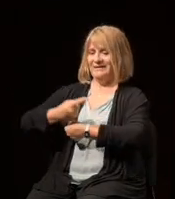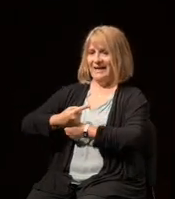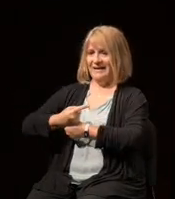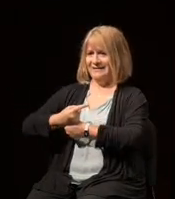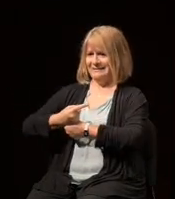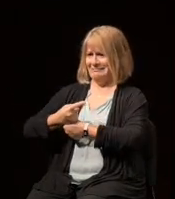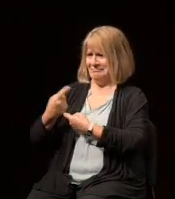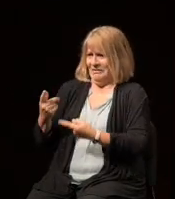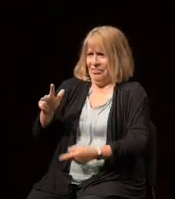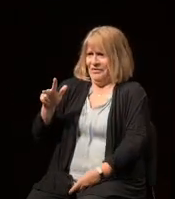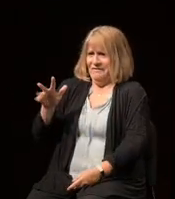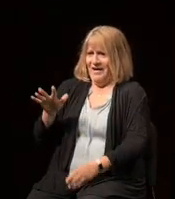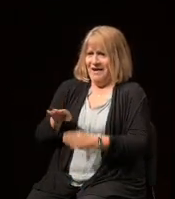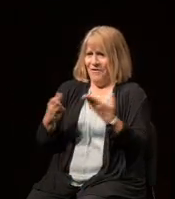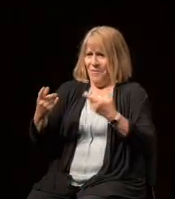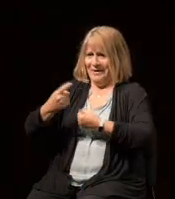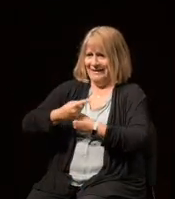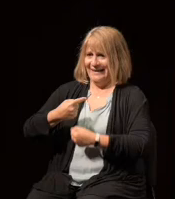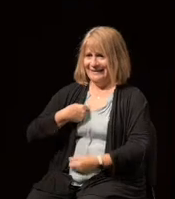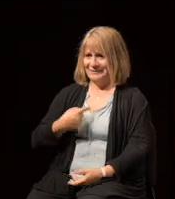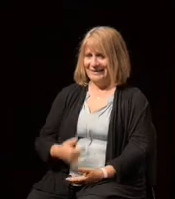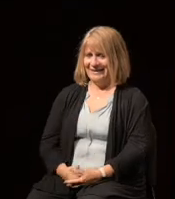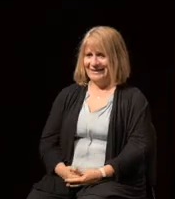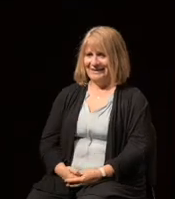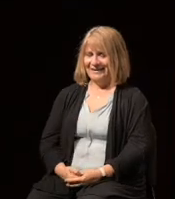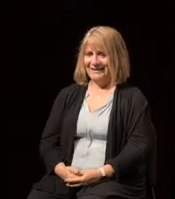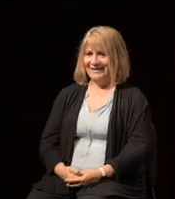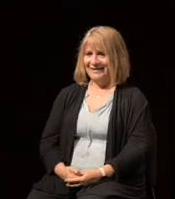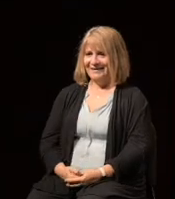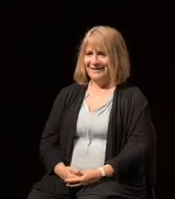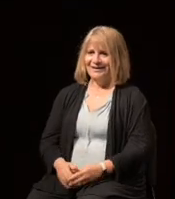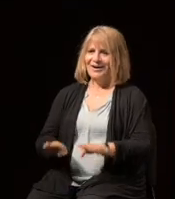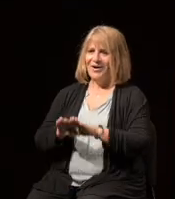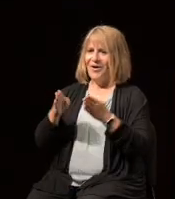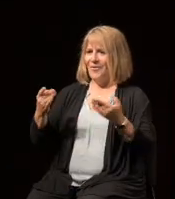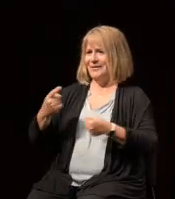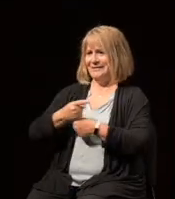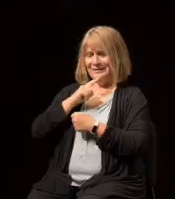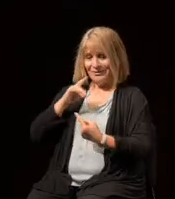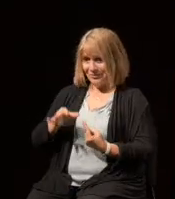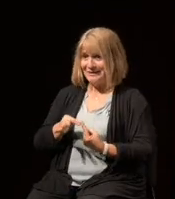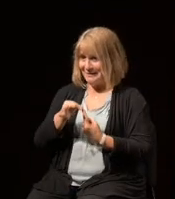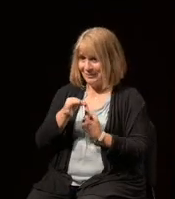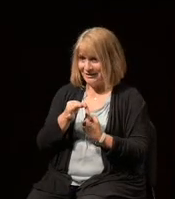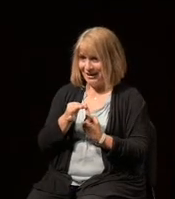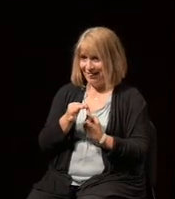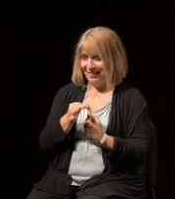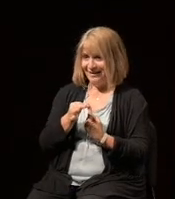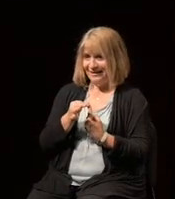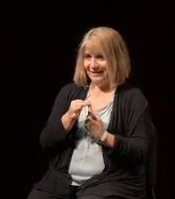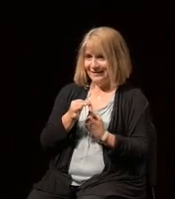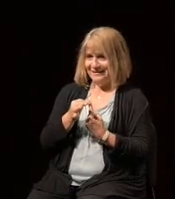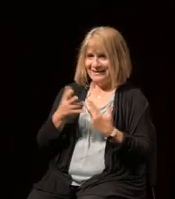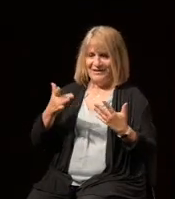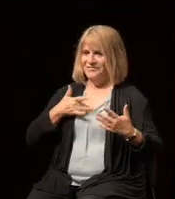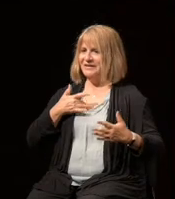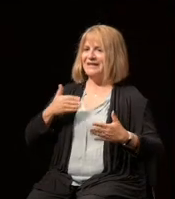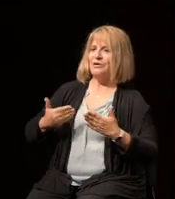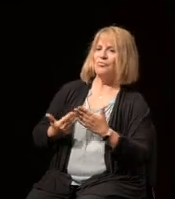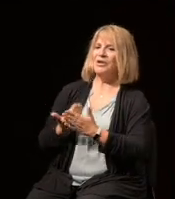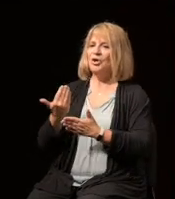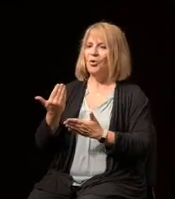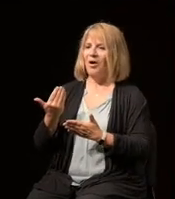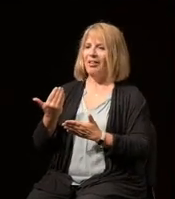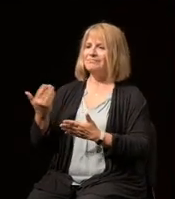opening days. And the opening days are really special. They are days of renewal,